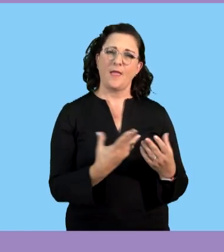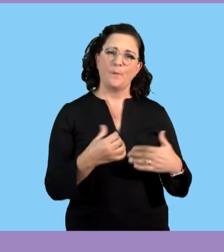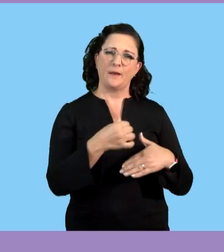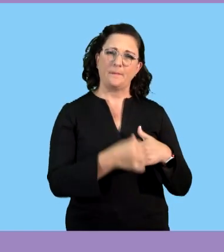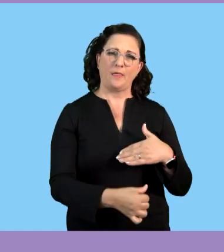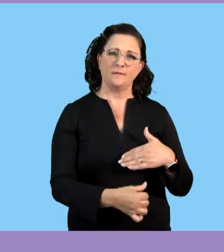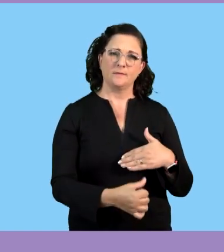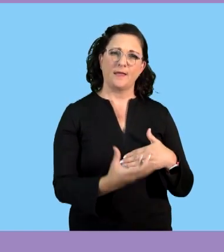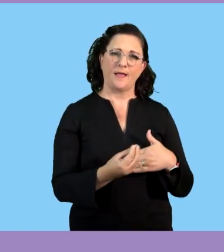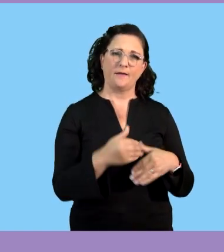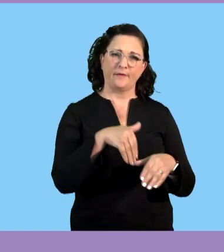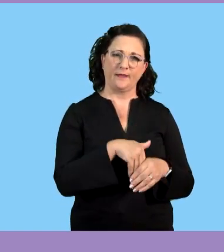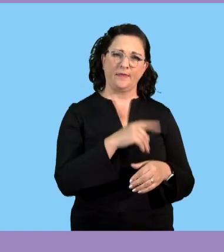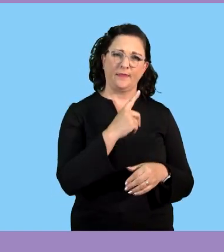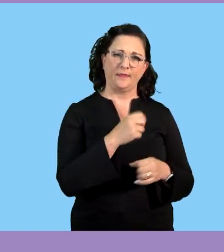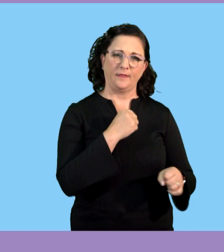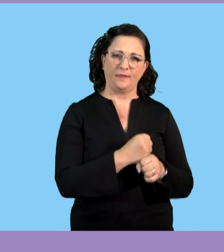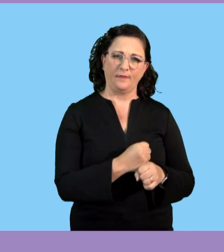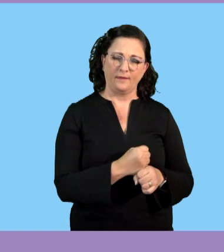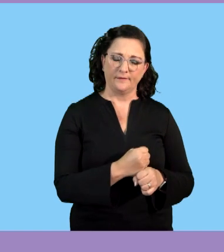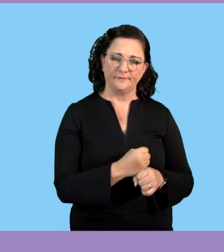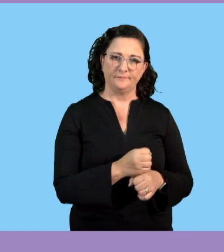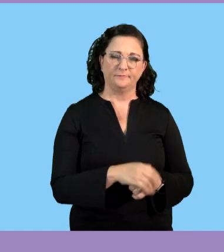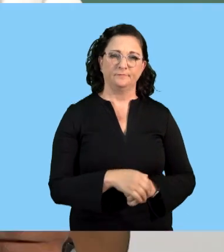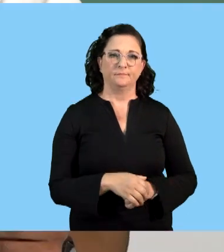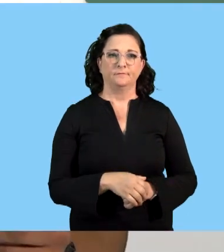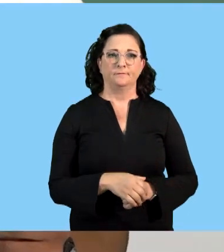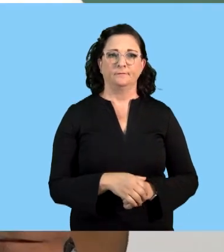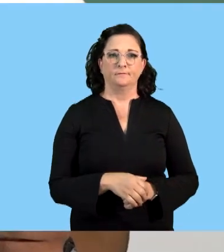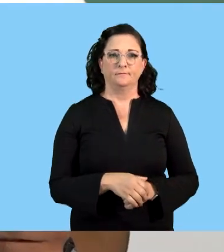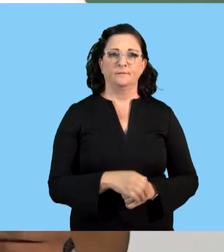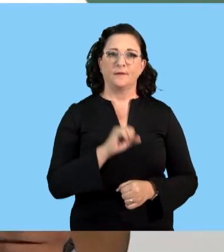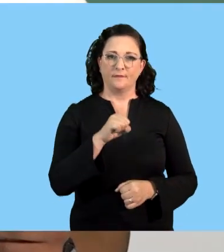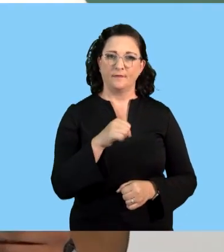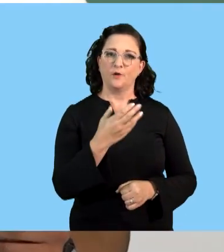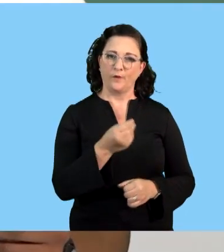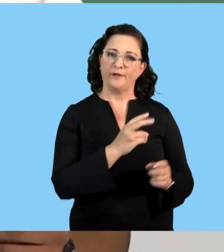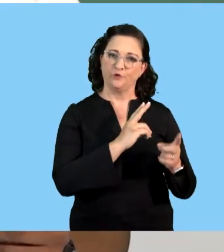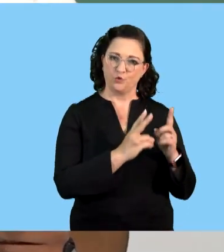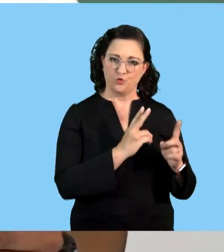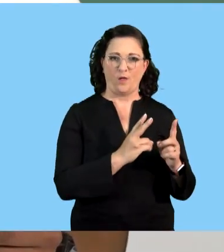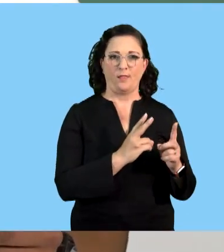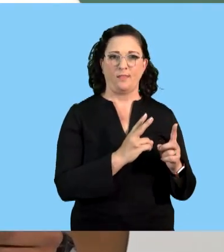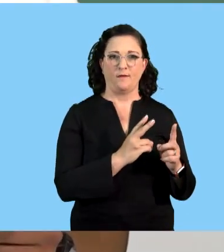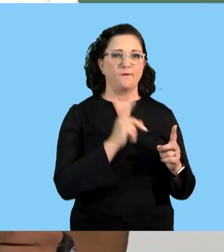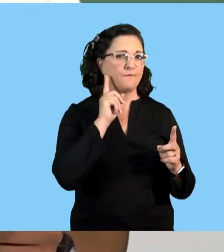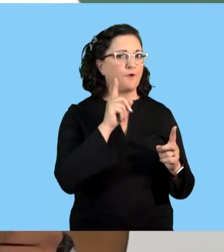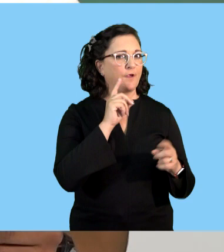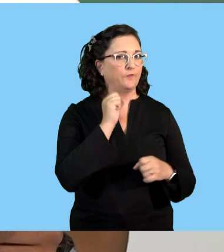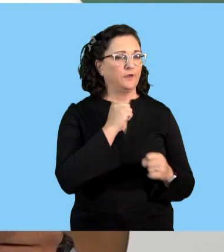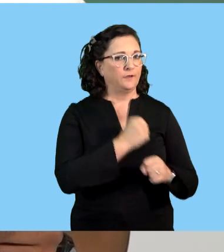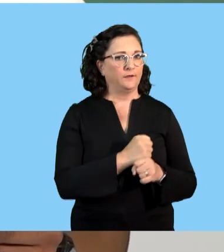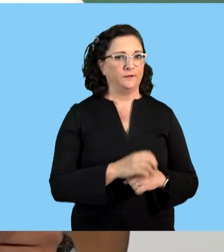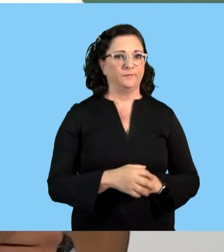many months do we have in each year? That's correct. We have 12 months in each